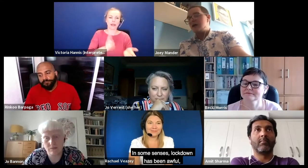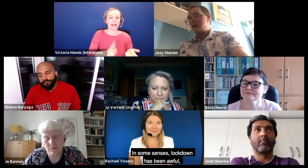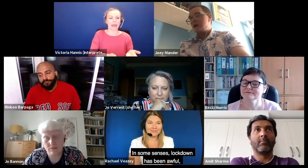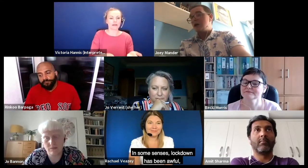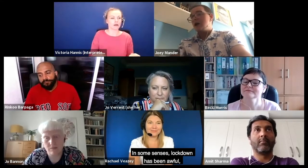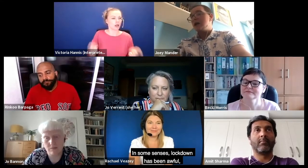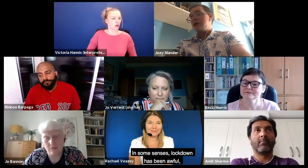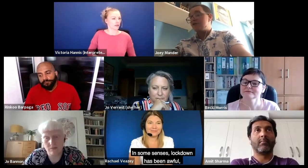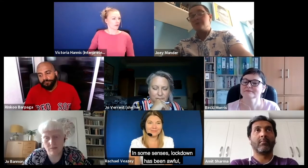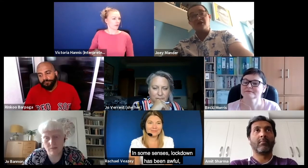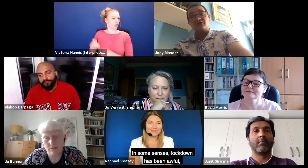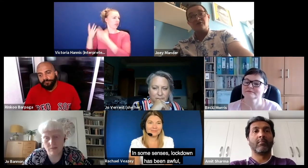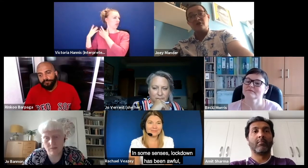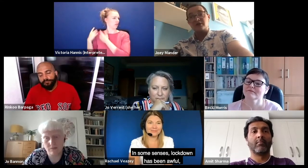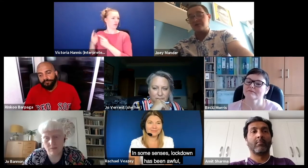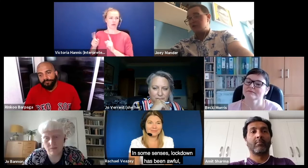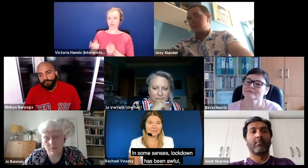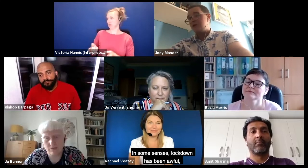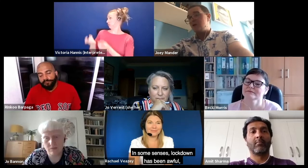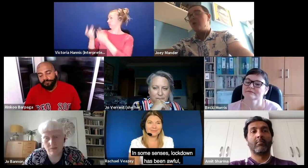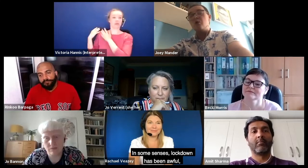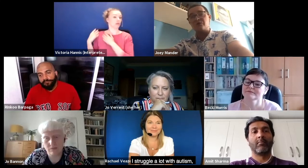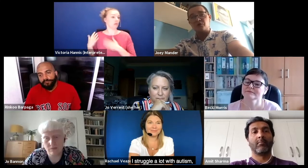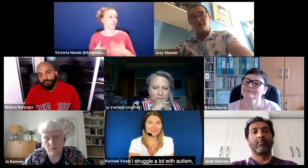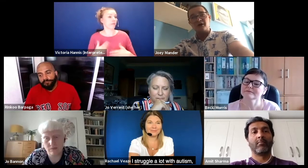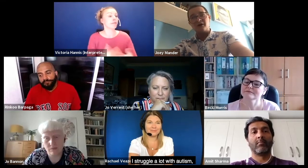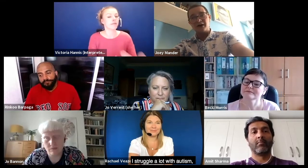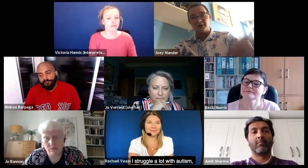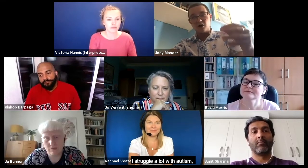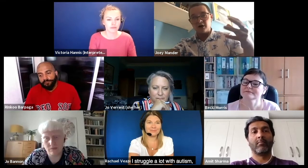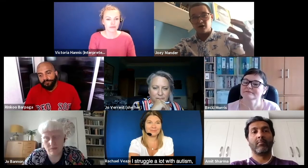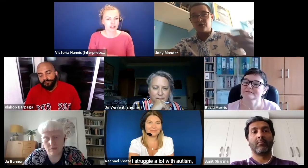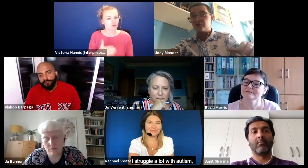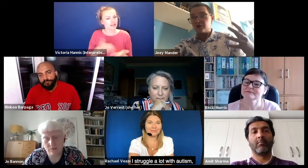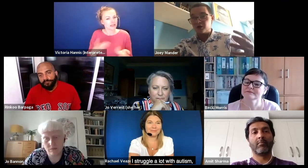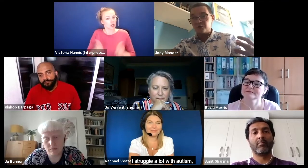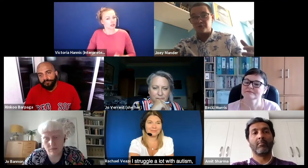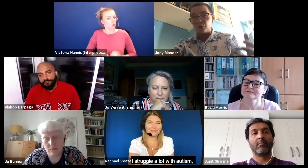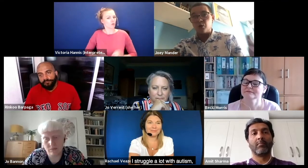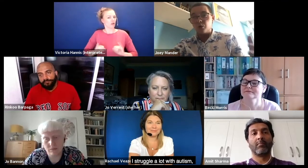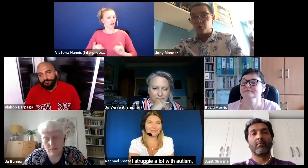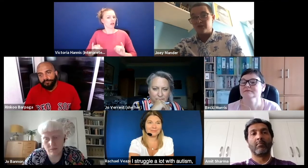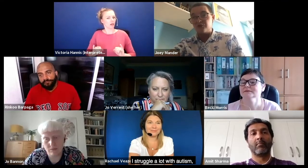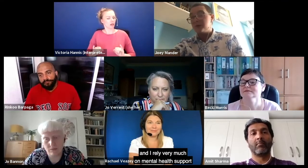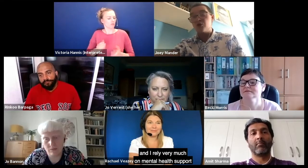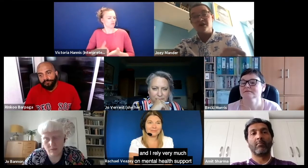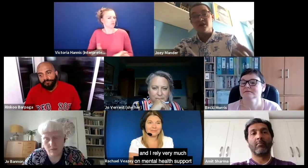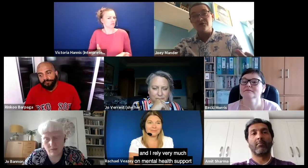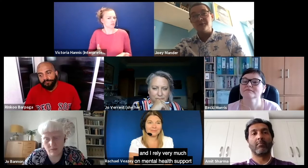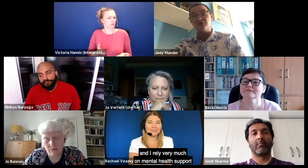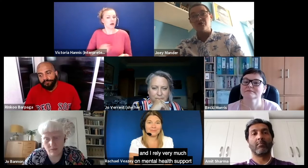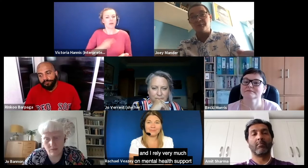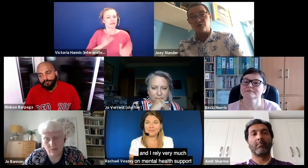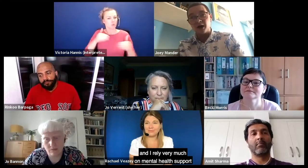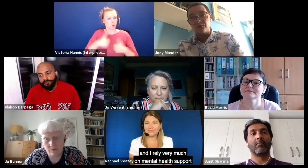And in some senses, lockdown has been awful. I struggle a lot with autism, and I rely